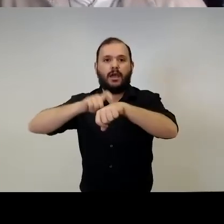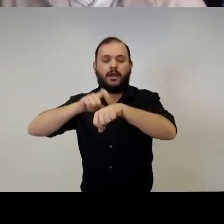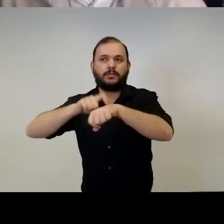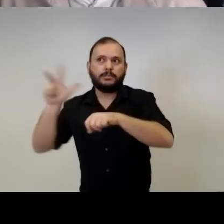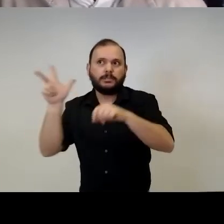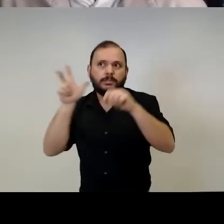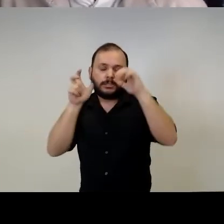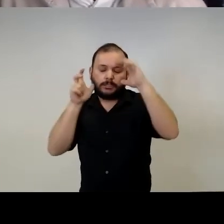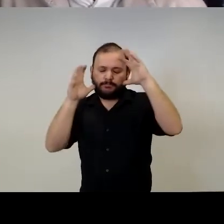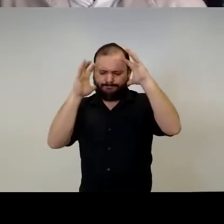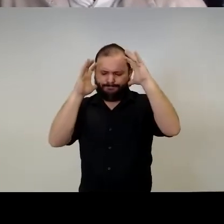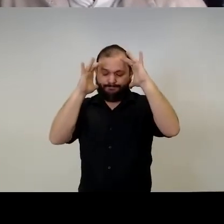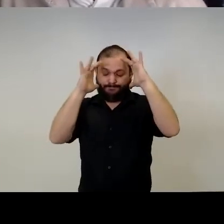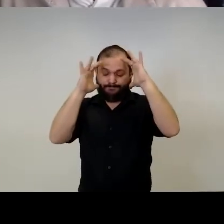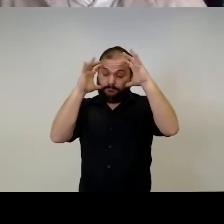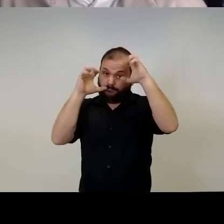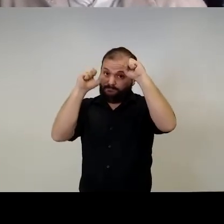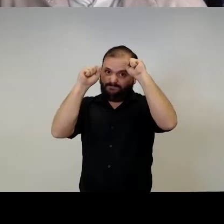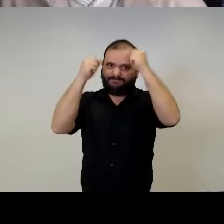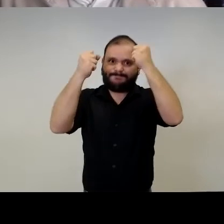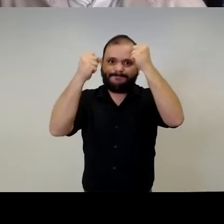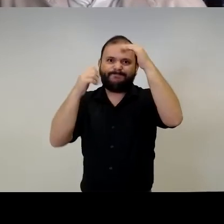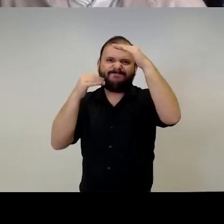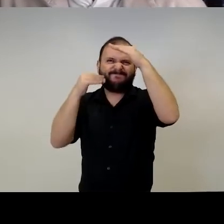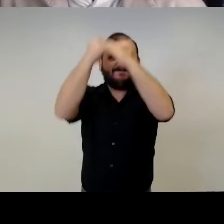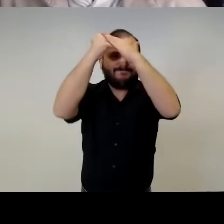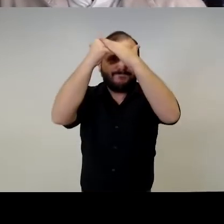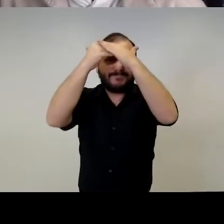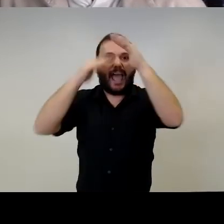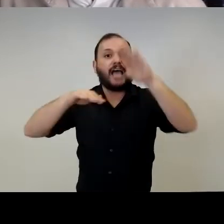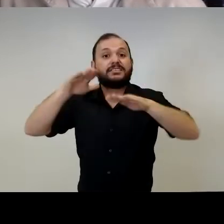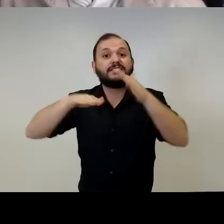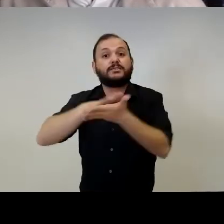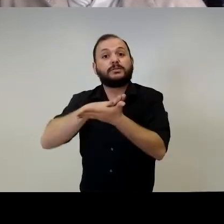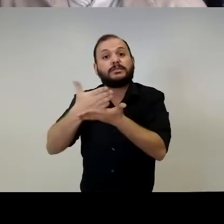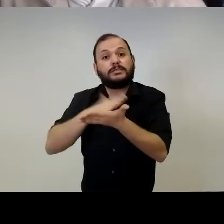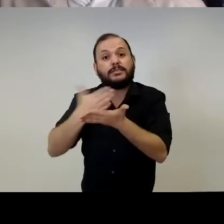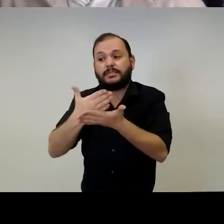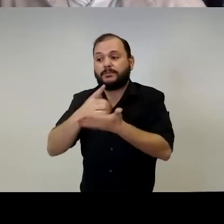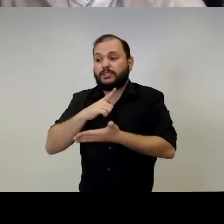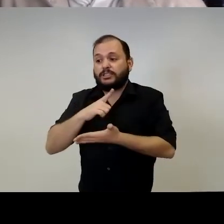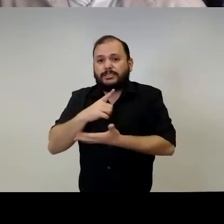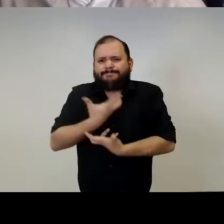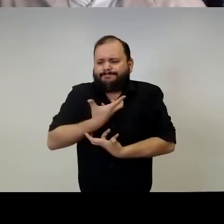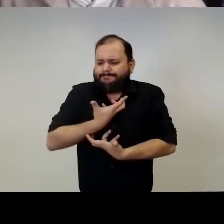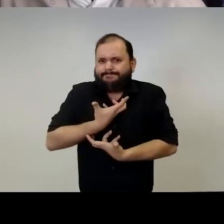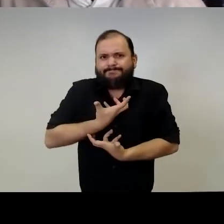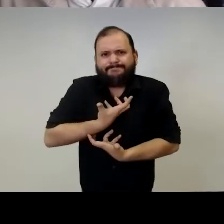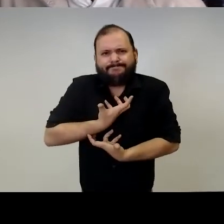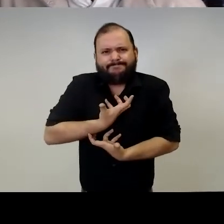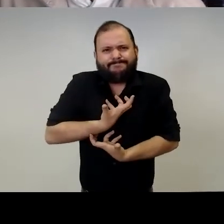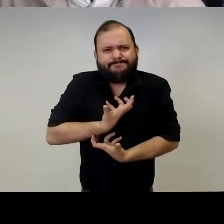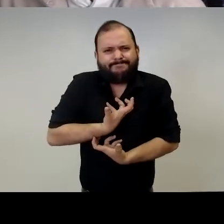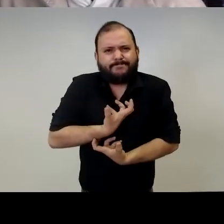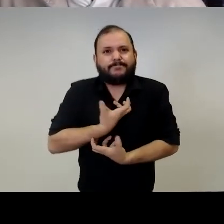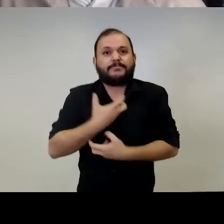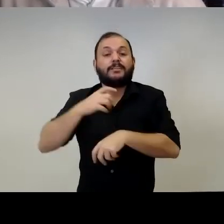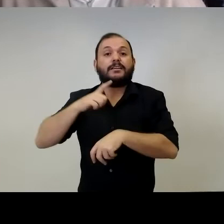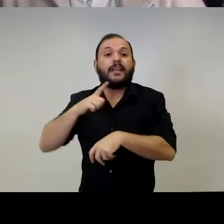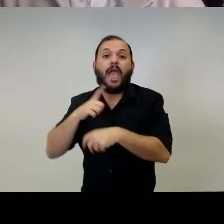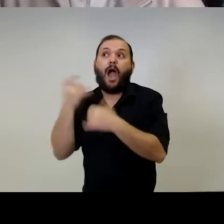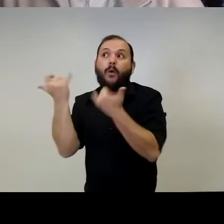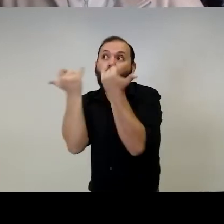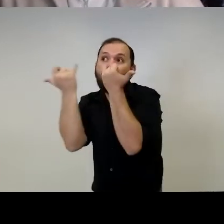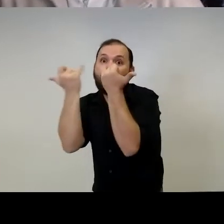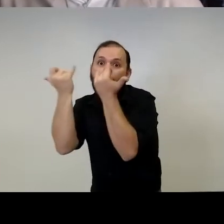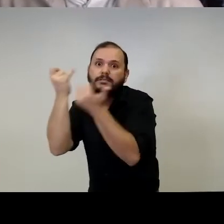regards your mental effort, and interpreters give up on some information in the speech